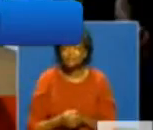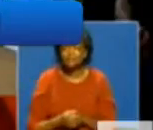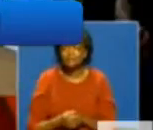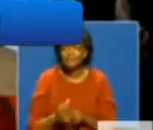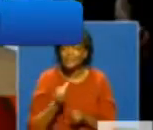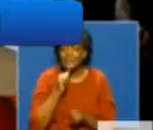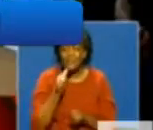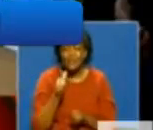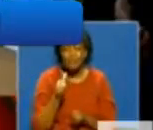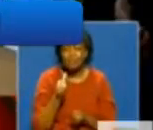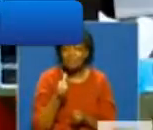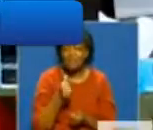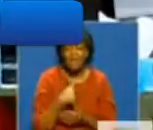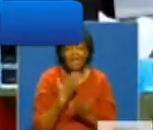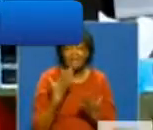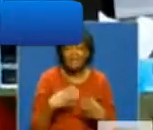person,